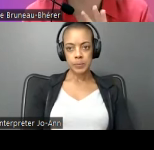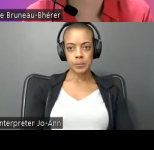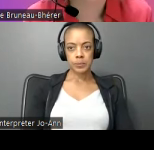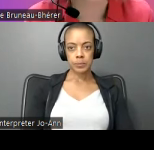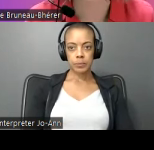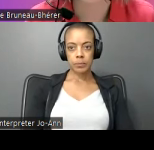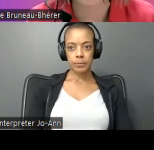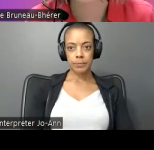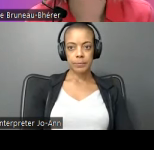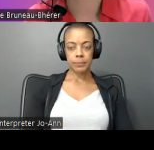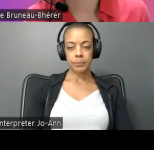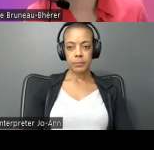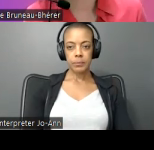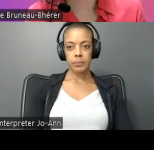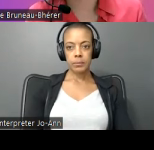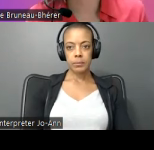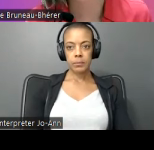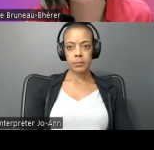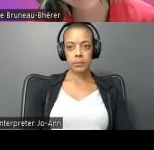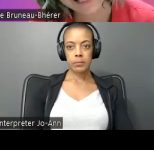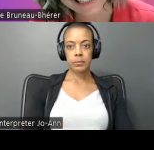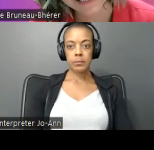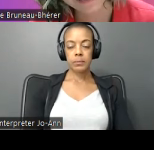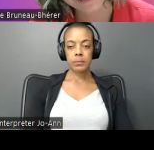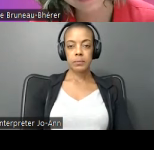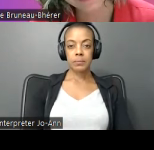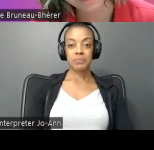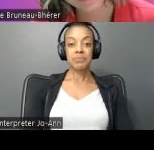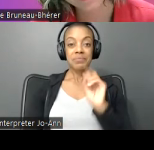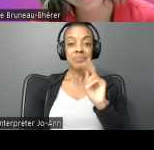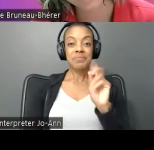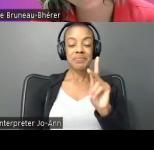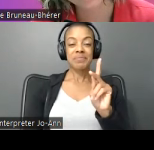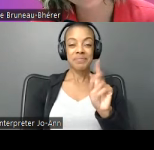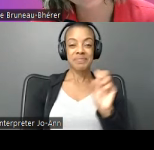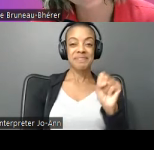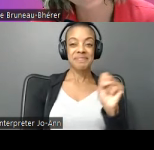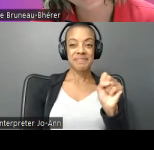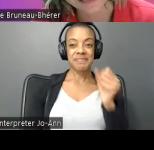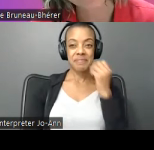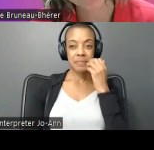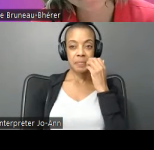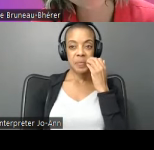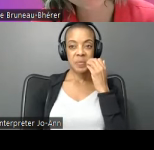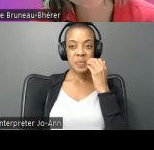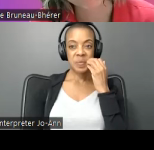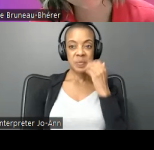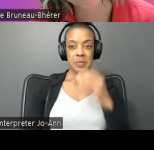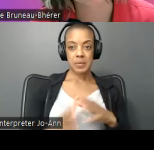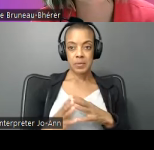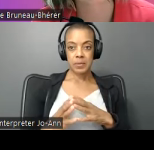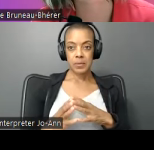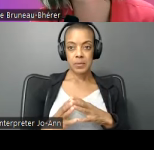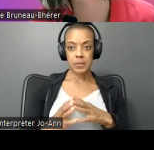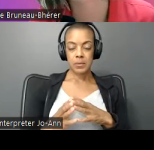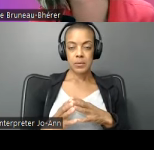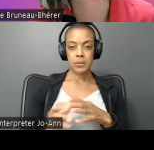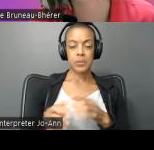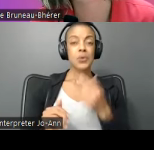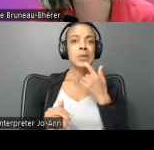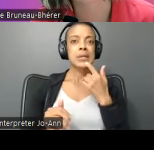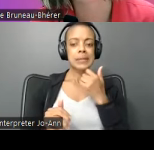Thank you. Okay, Delphine. Yes. So I'm sure you're saying to yourselves, what